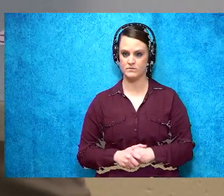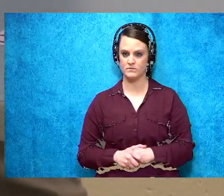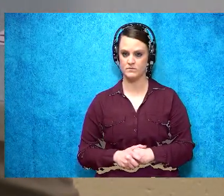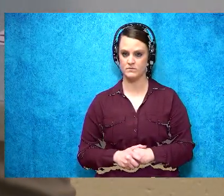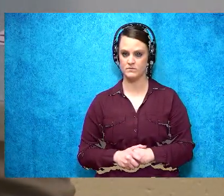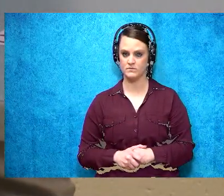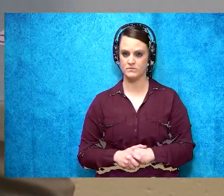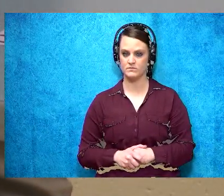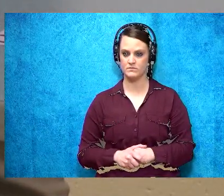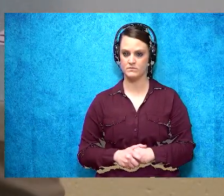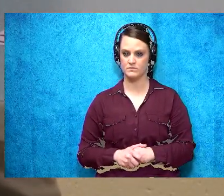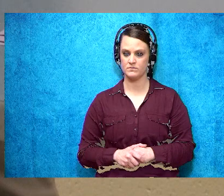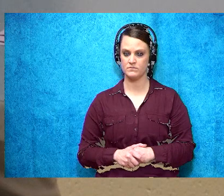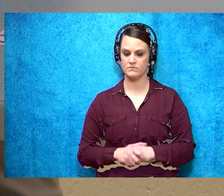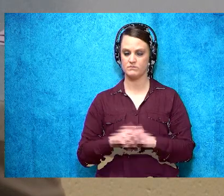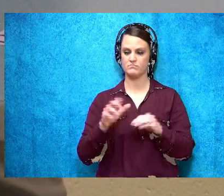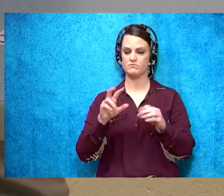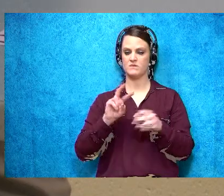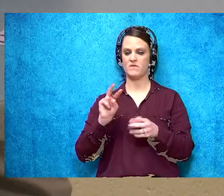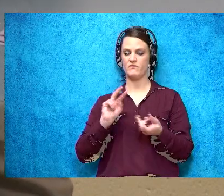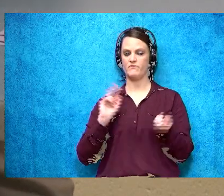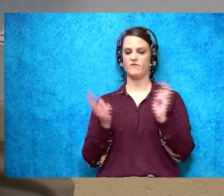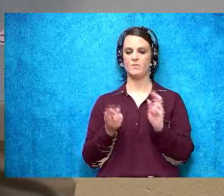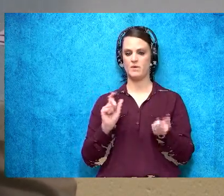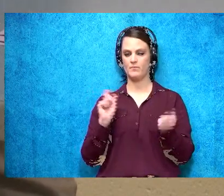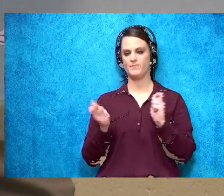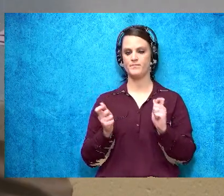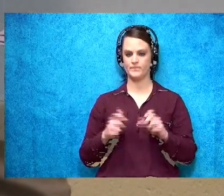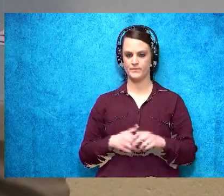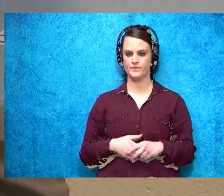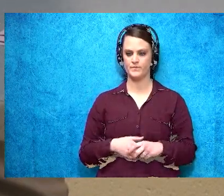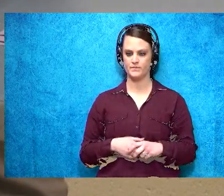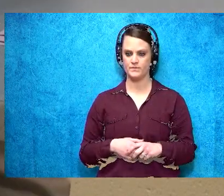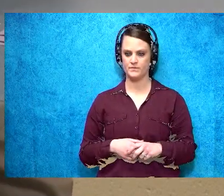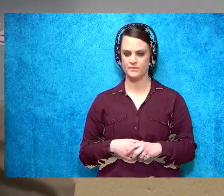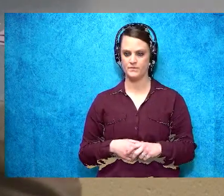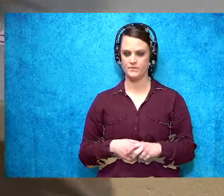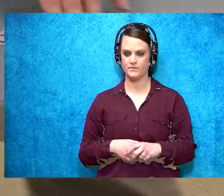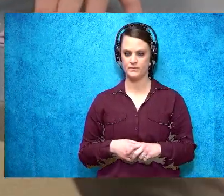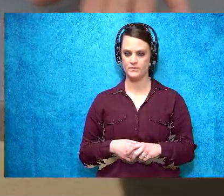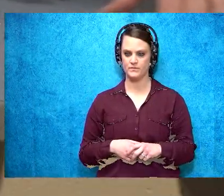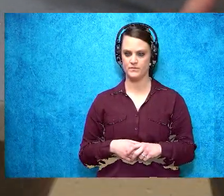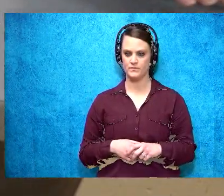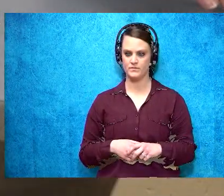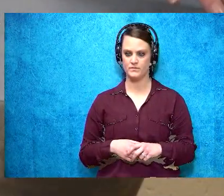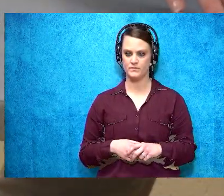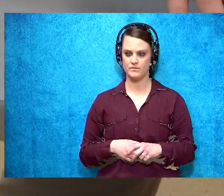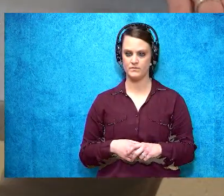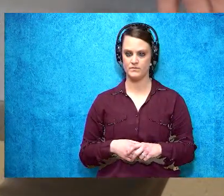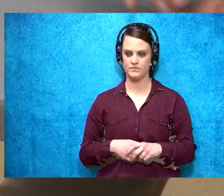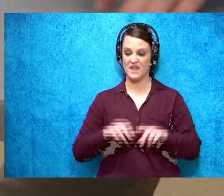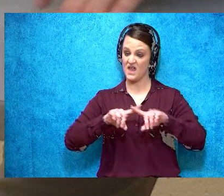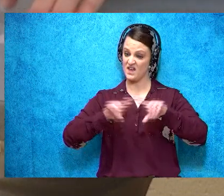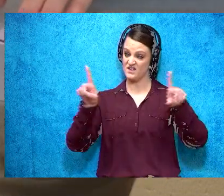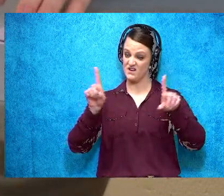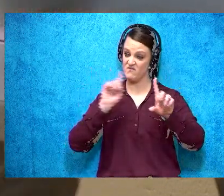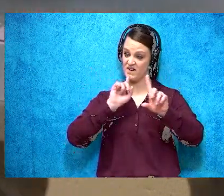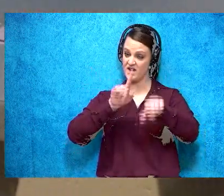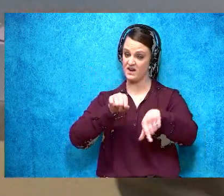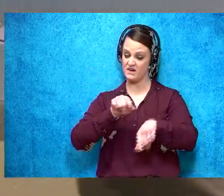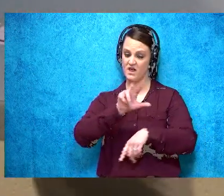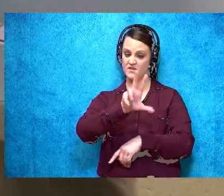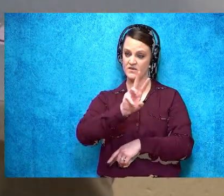I did have it the other way around. What about a different answer? What about